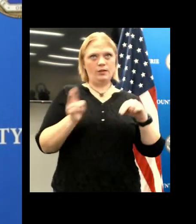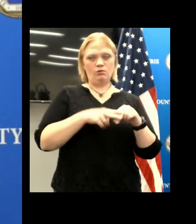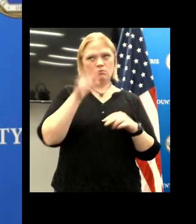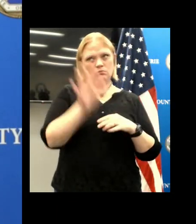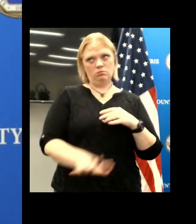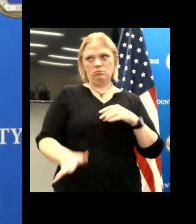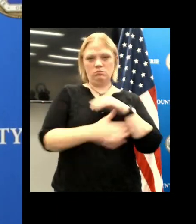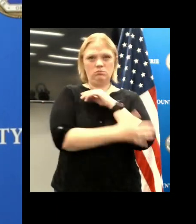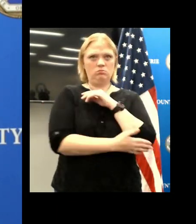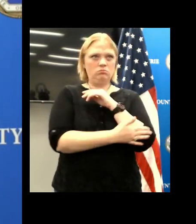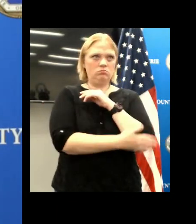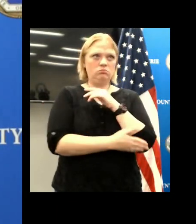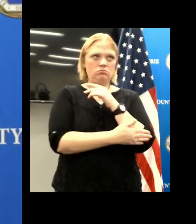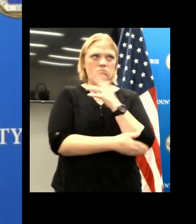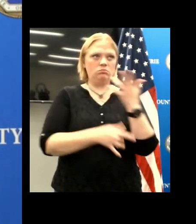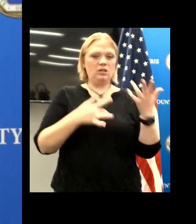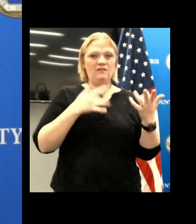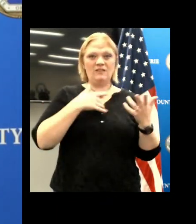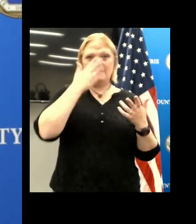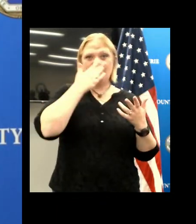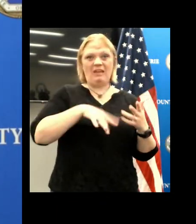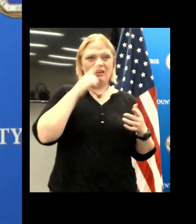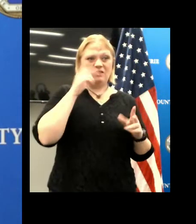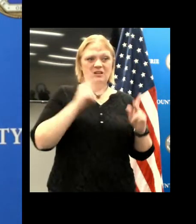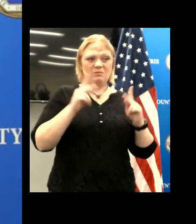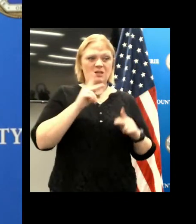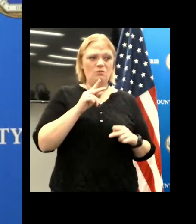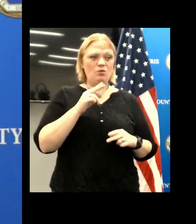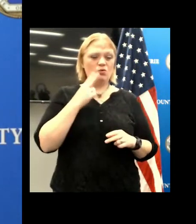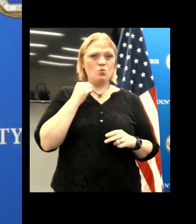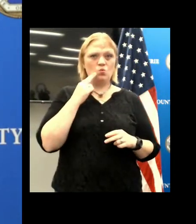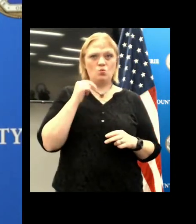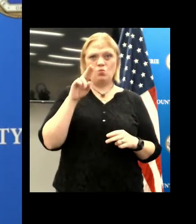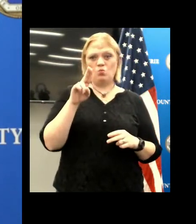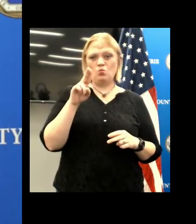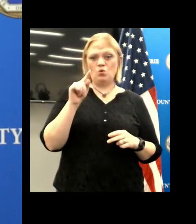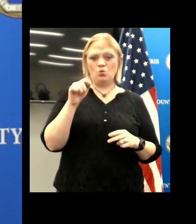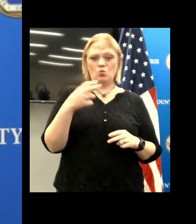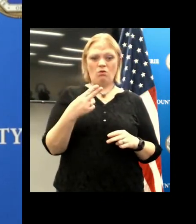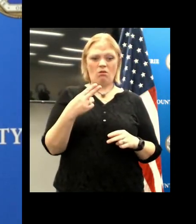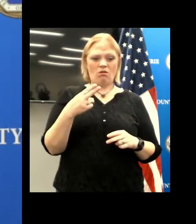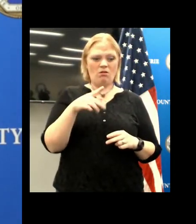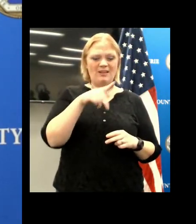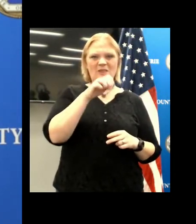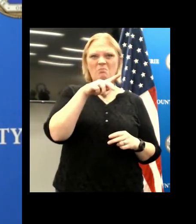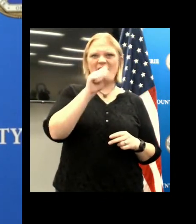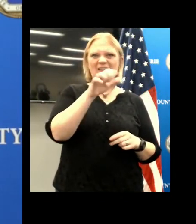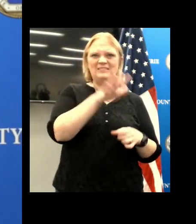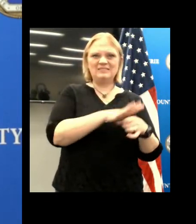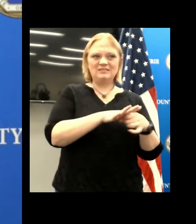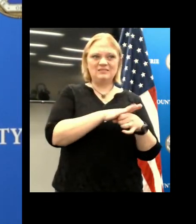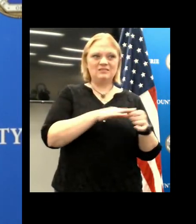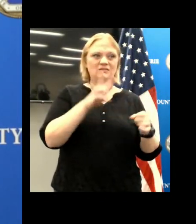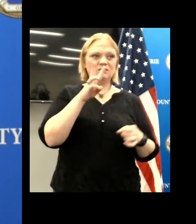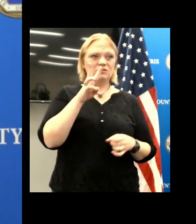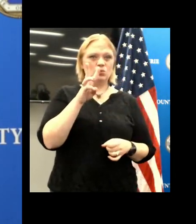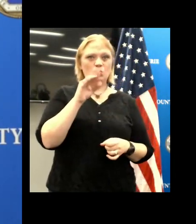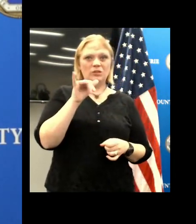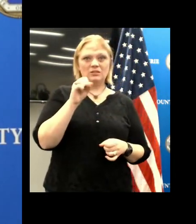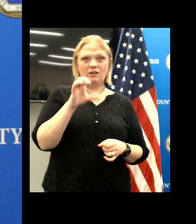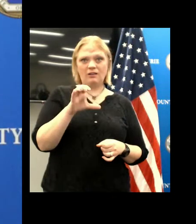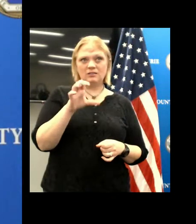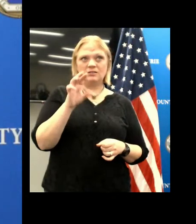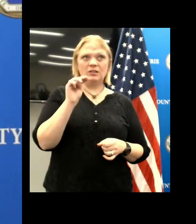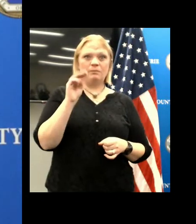country. I mean, I feel really bad for the people in Utah, the Plains, Wisconsin,